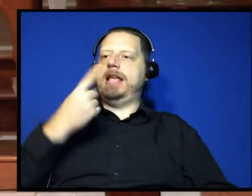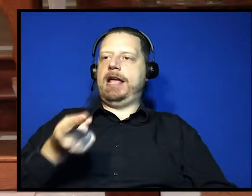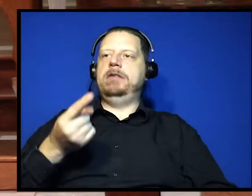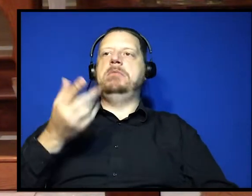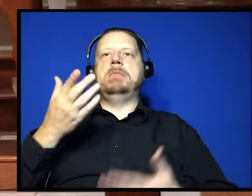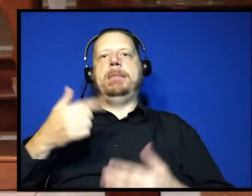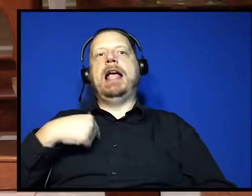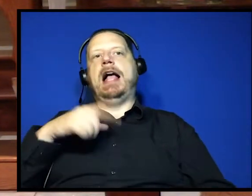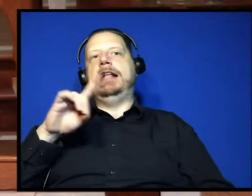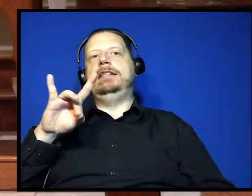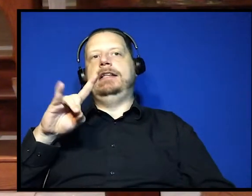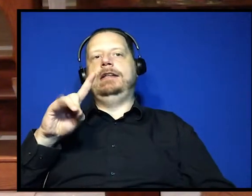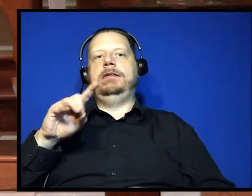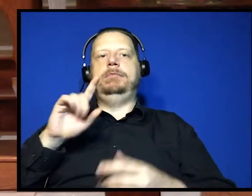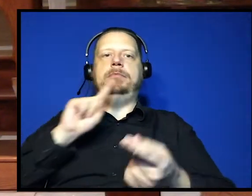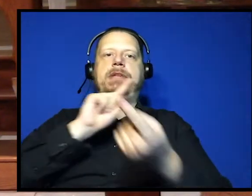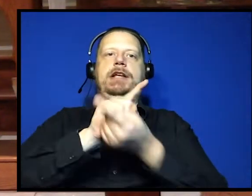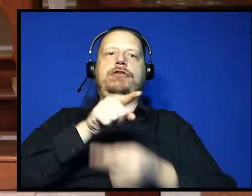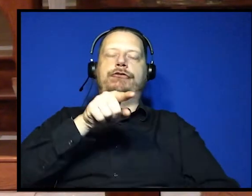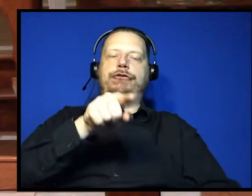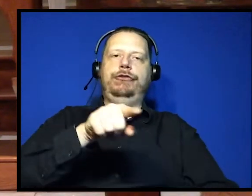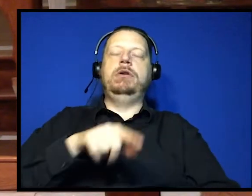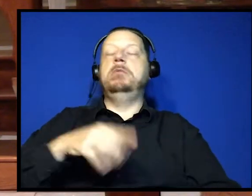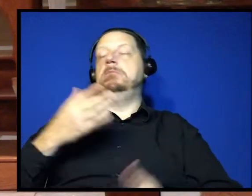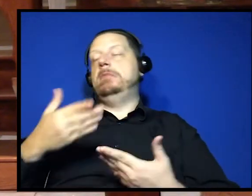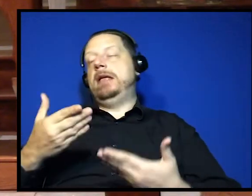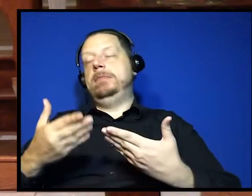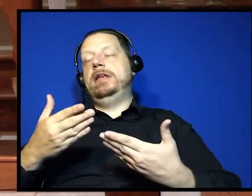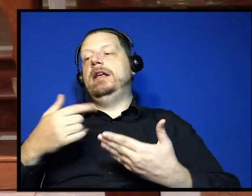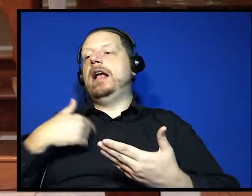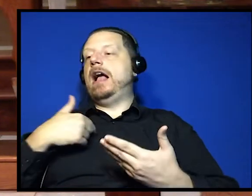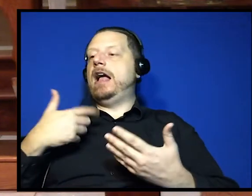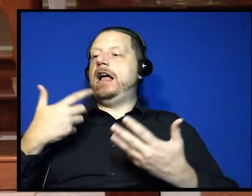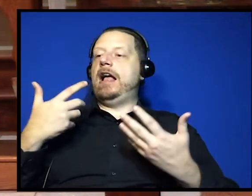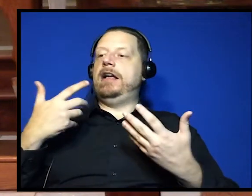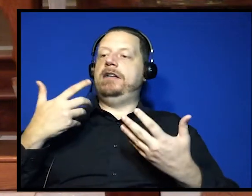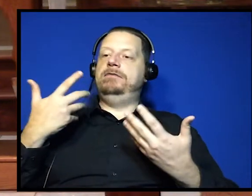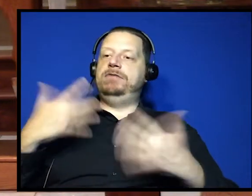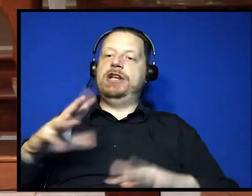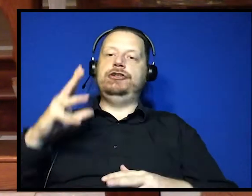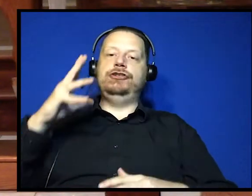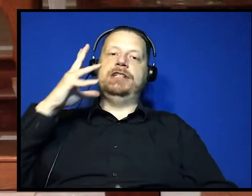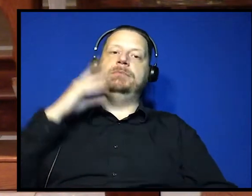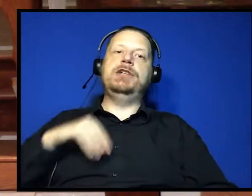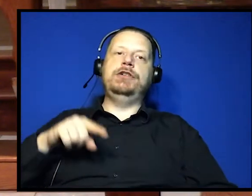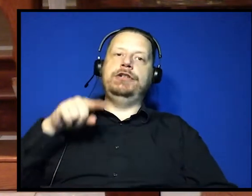maybe I did meet her. Maybe I have encountered her,